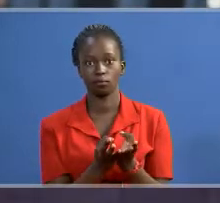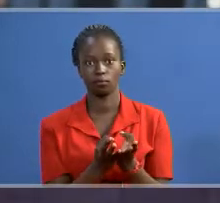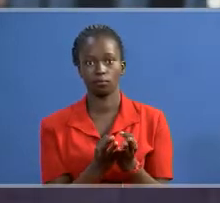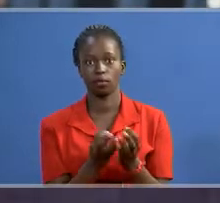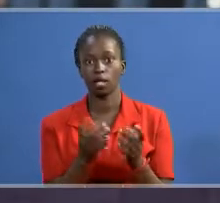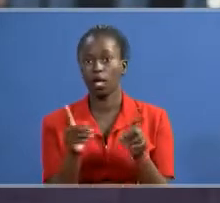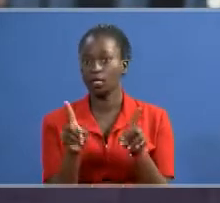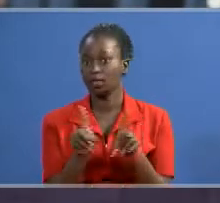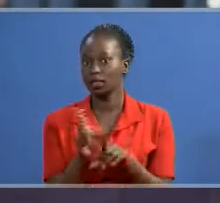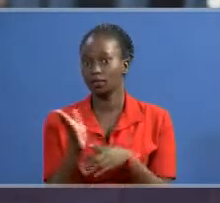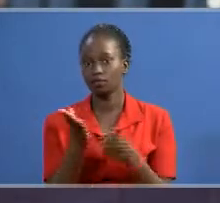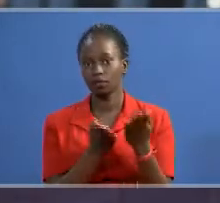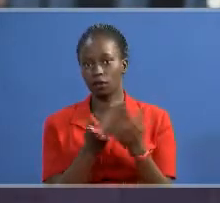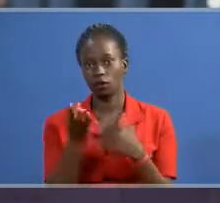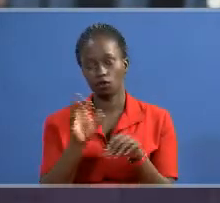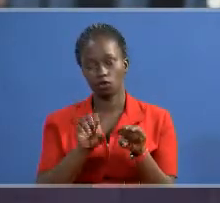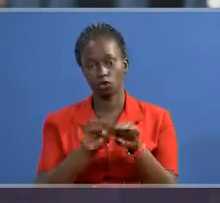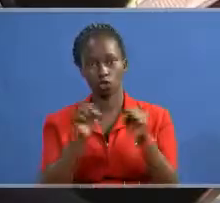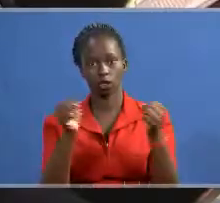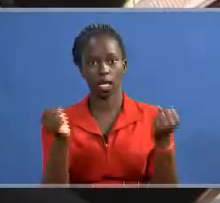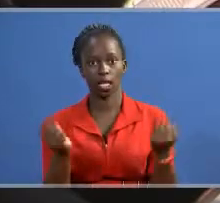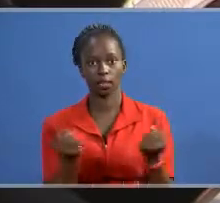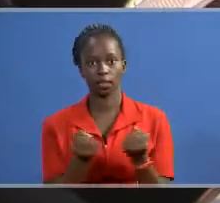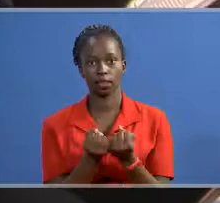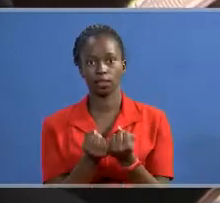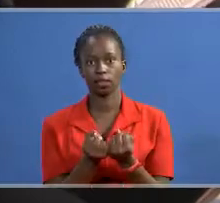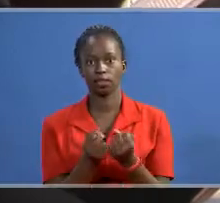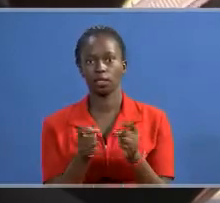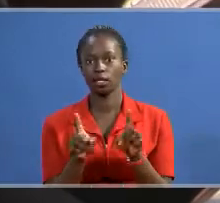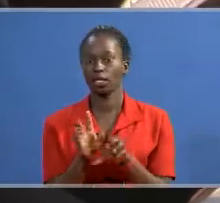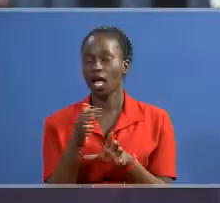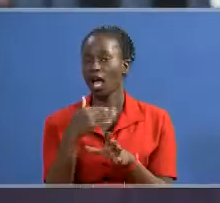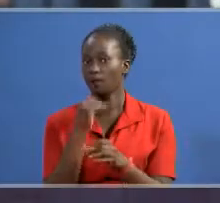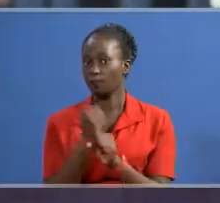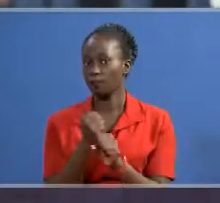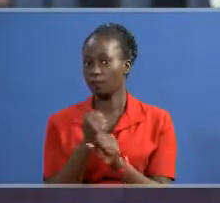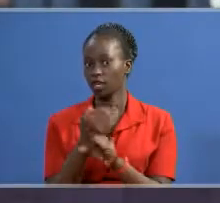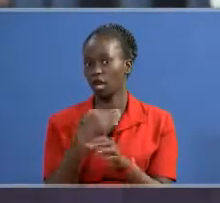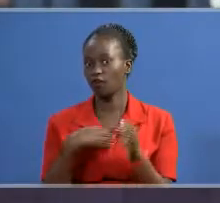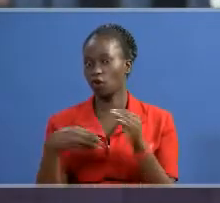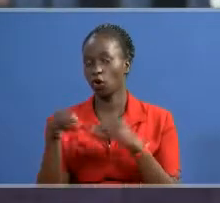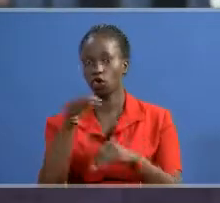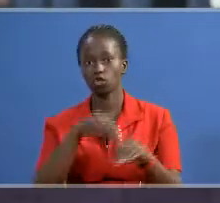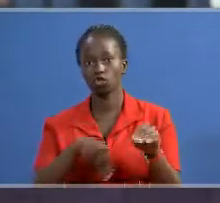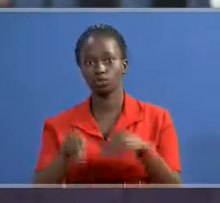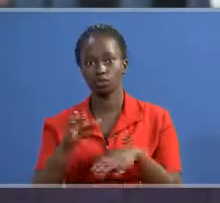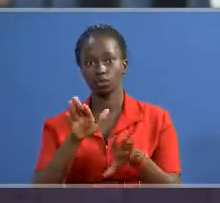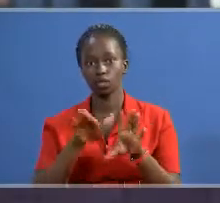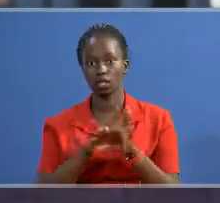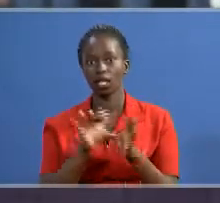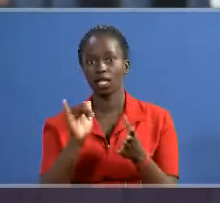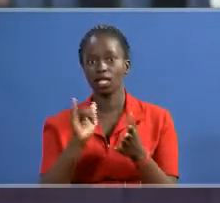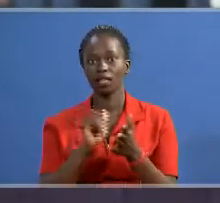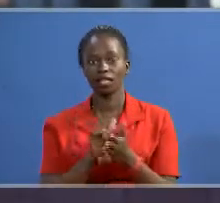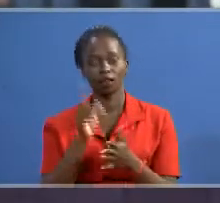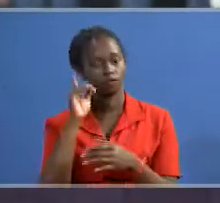but in service of society. And he has made a contribution, as some have said